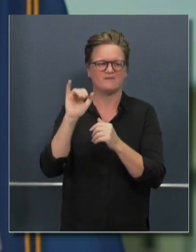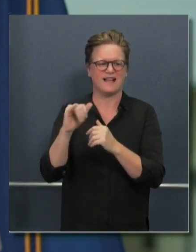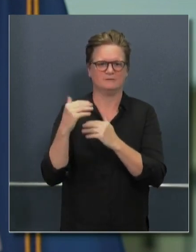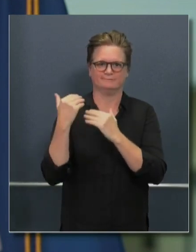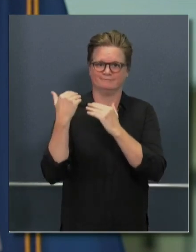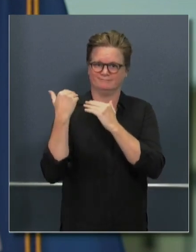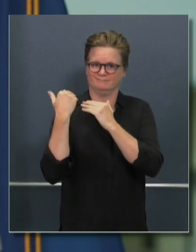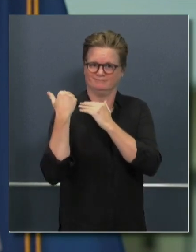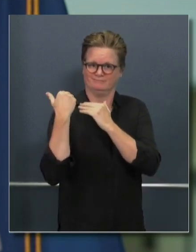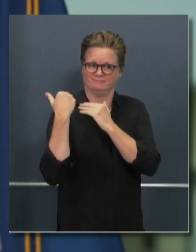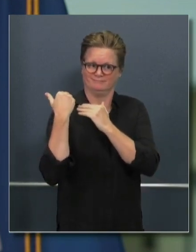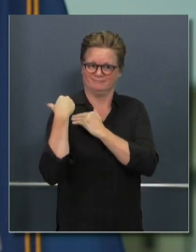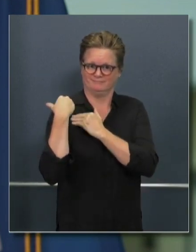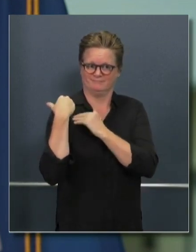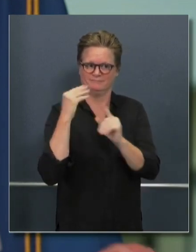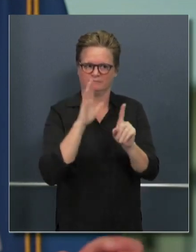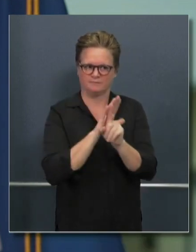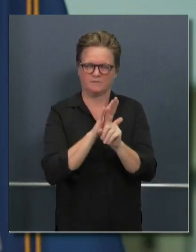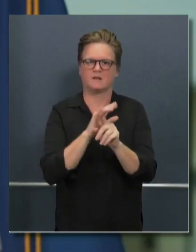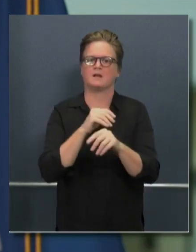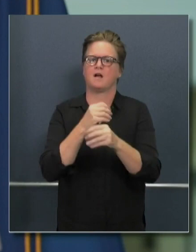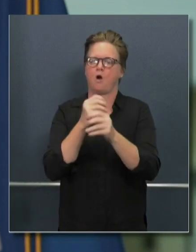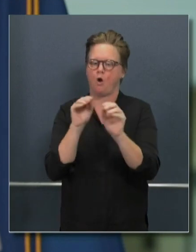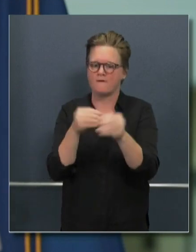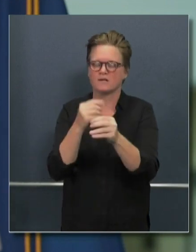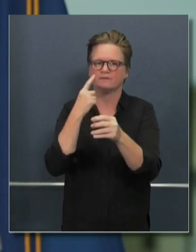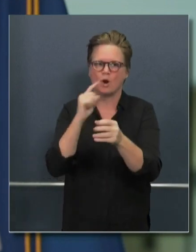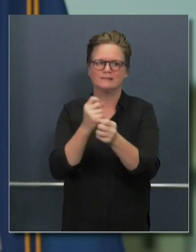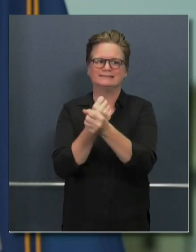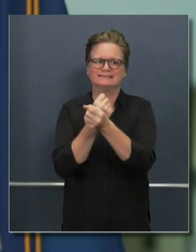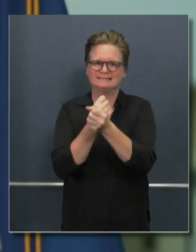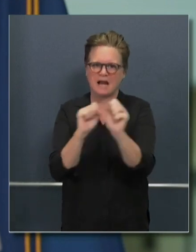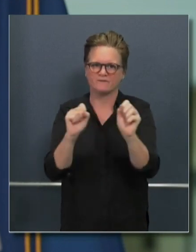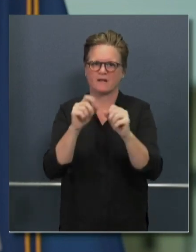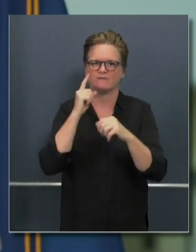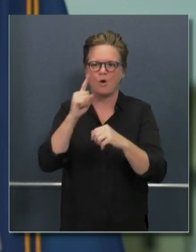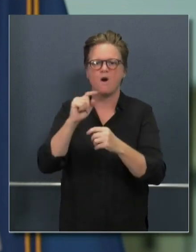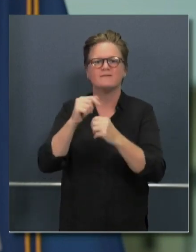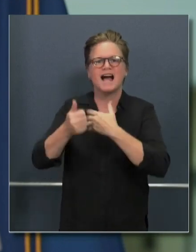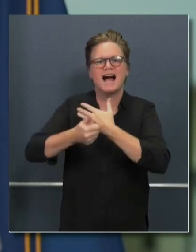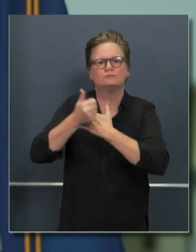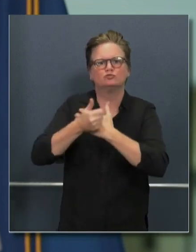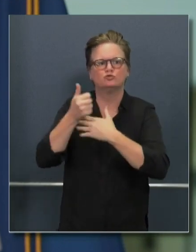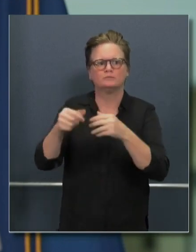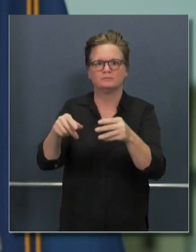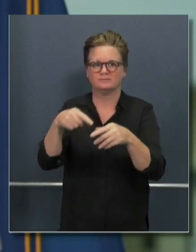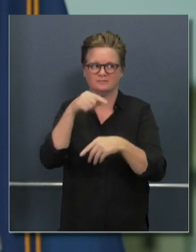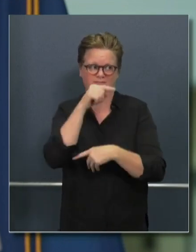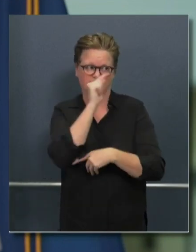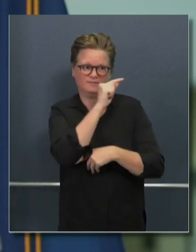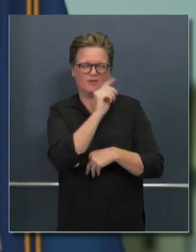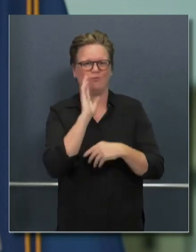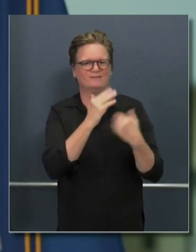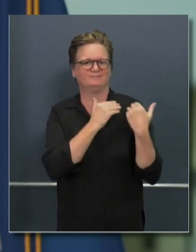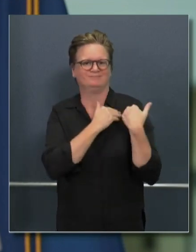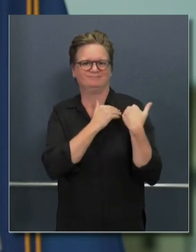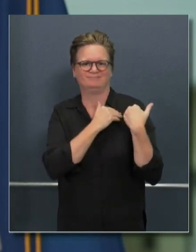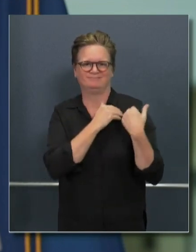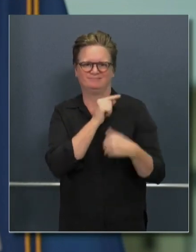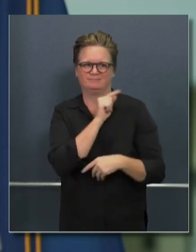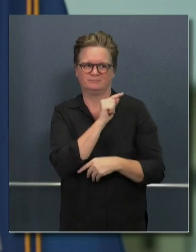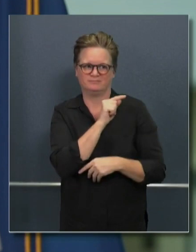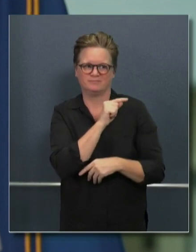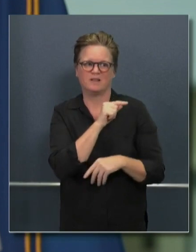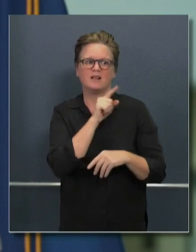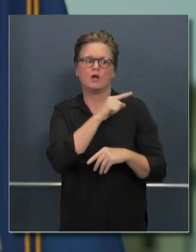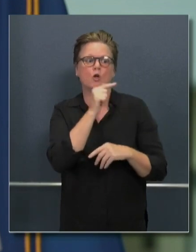and Julie Su, whose purpose and passion in life has been about protecting workers. She,